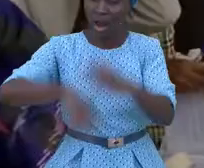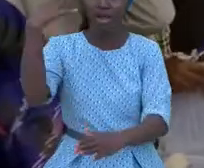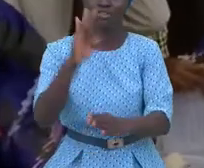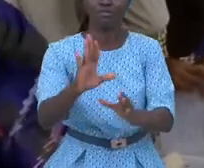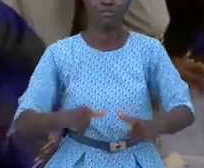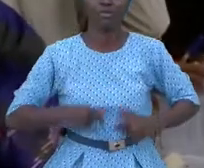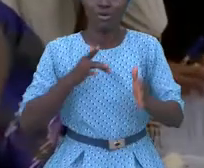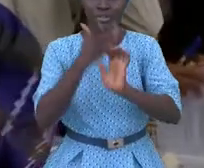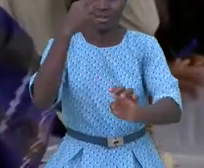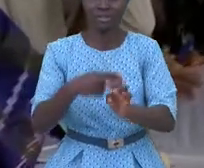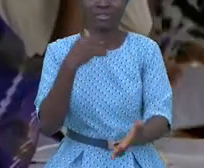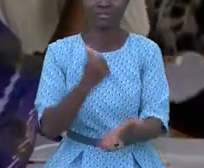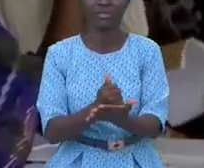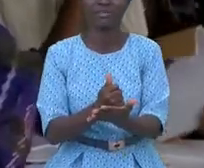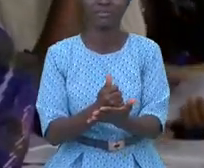way.